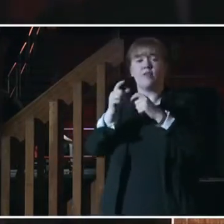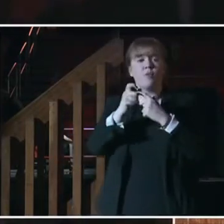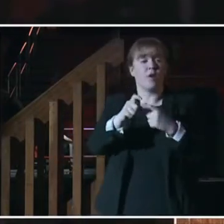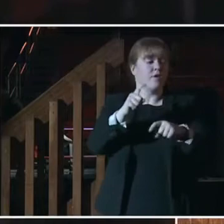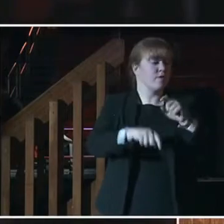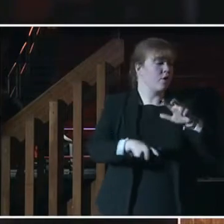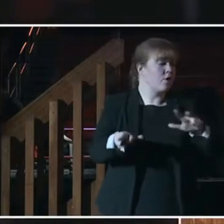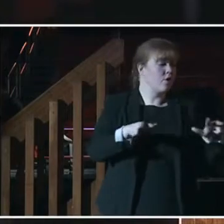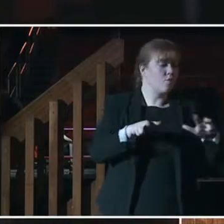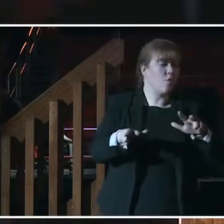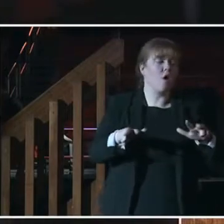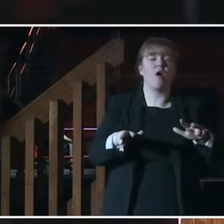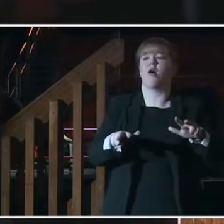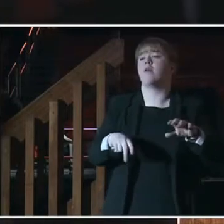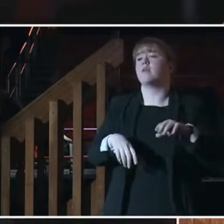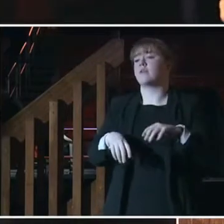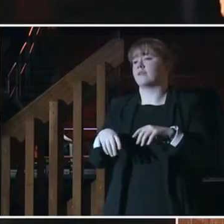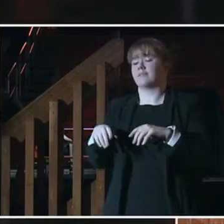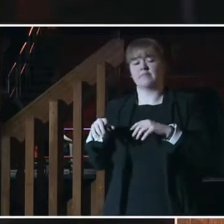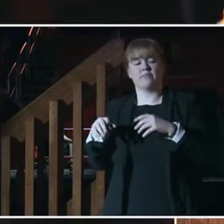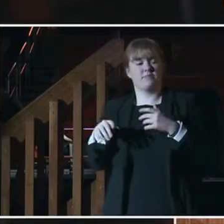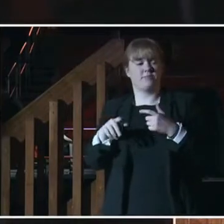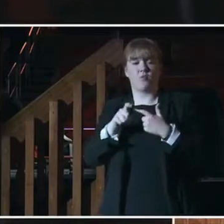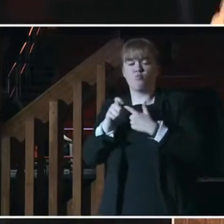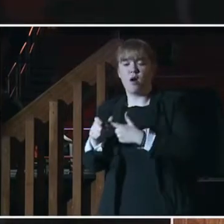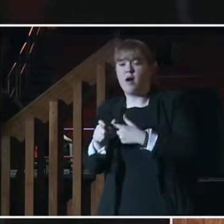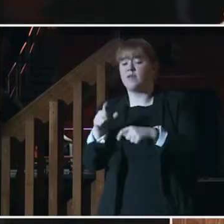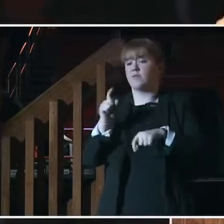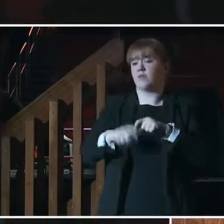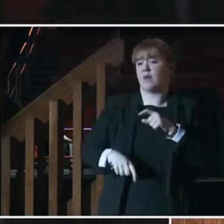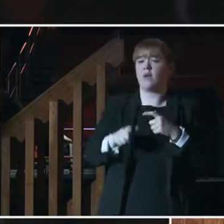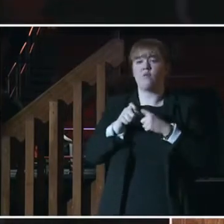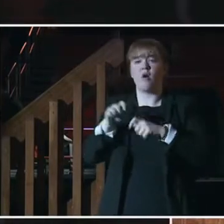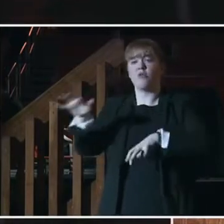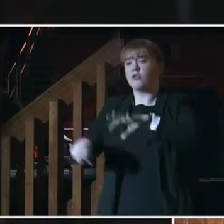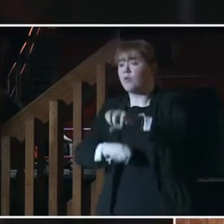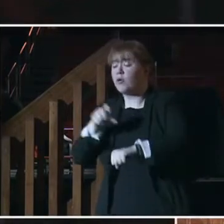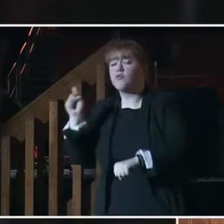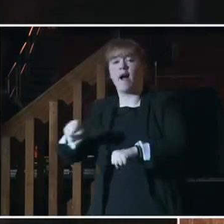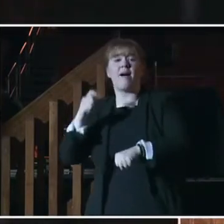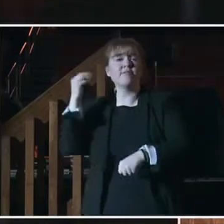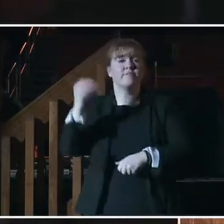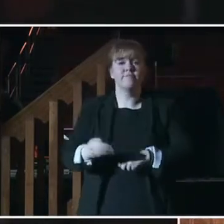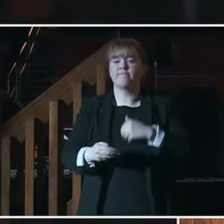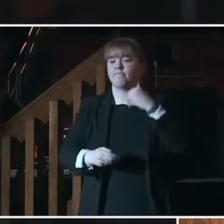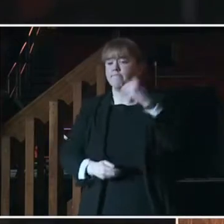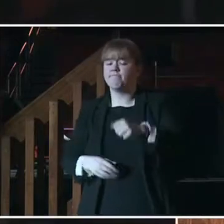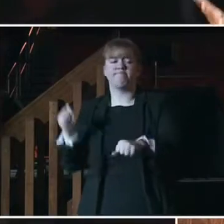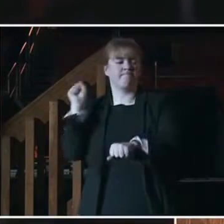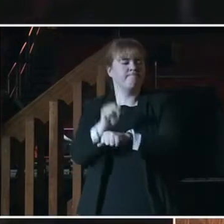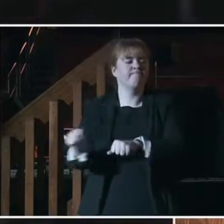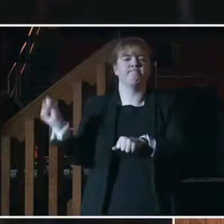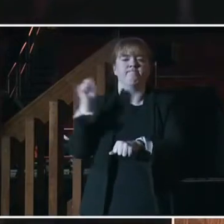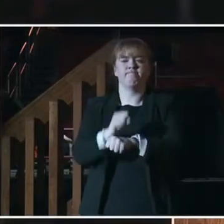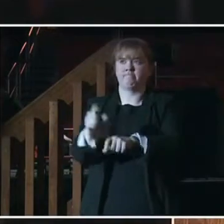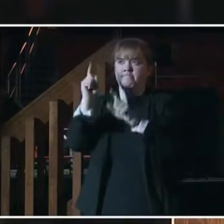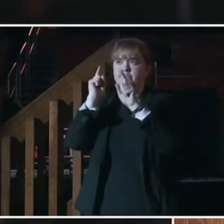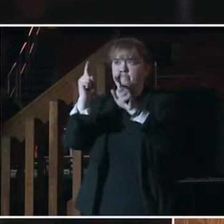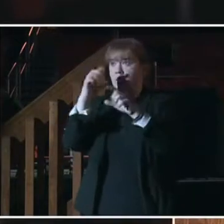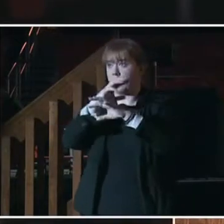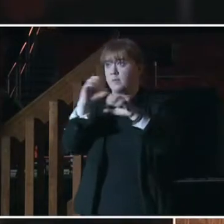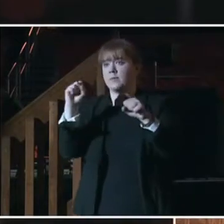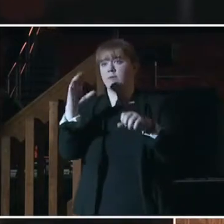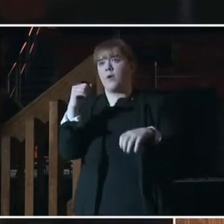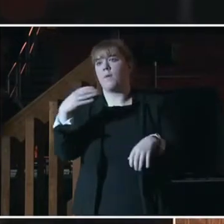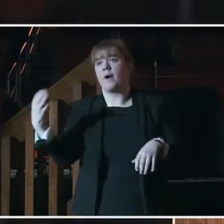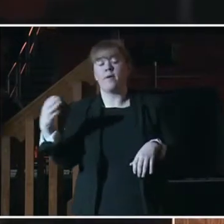you can't walk, then crawl. But whatever you do, you have to keep moving forward. What about Barack Obama, who was my last